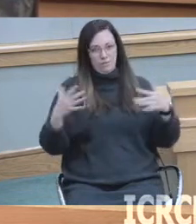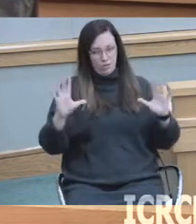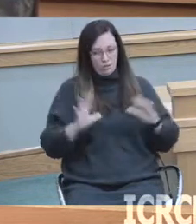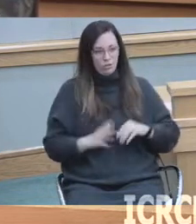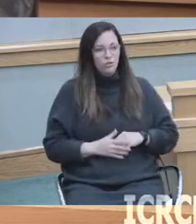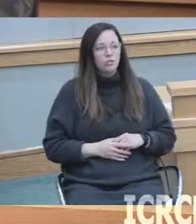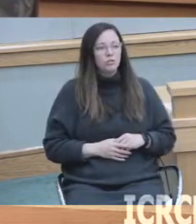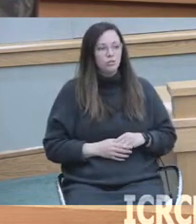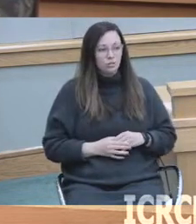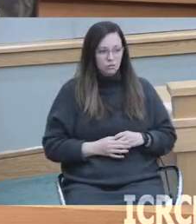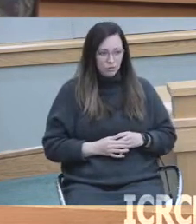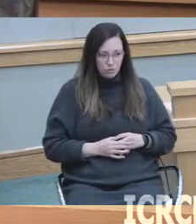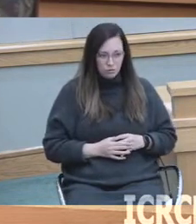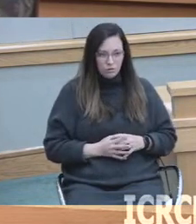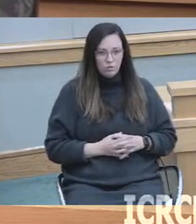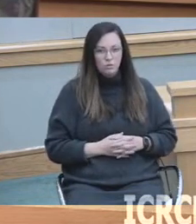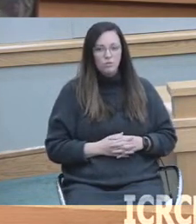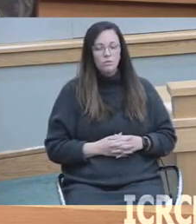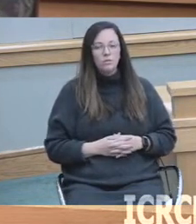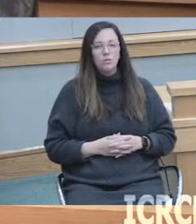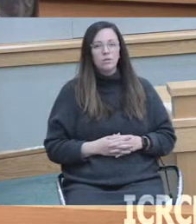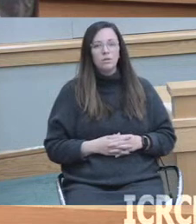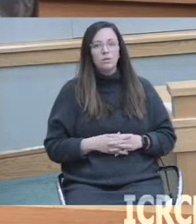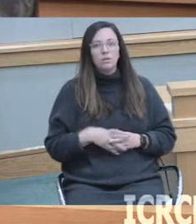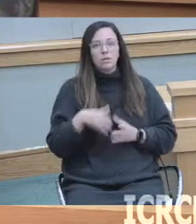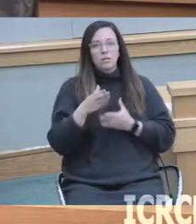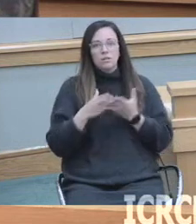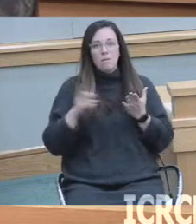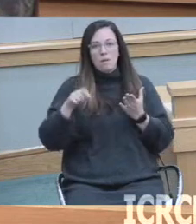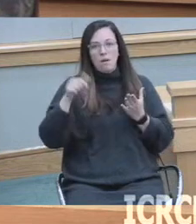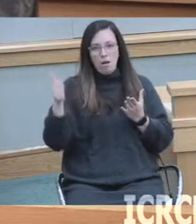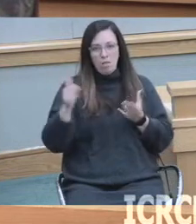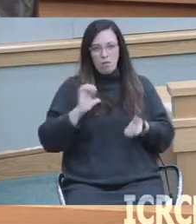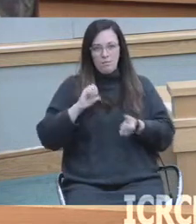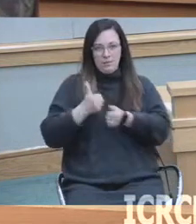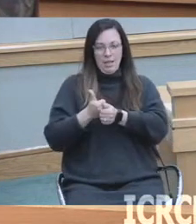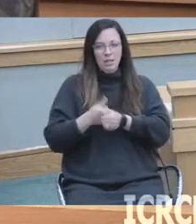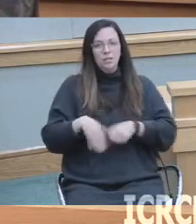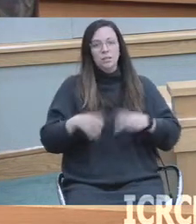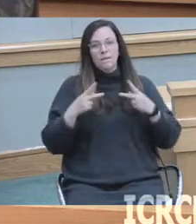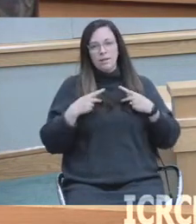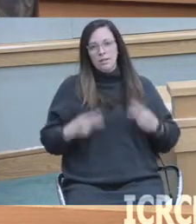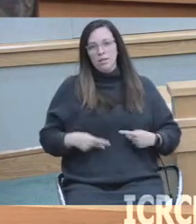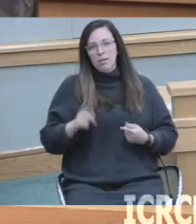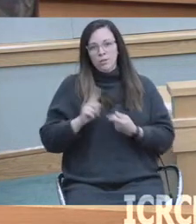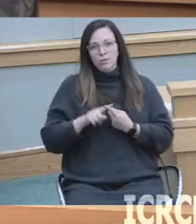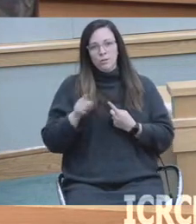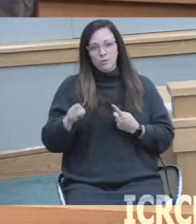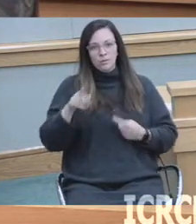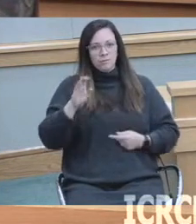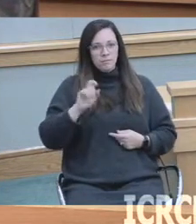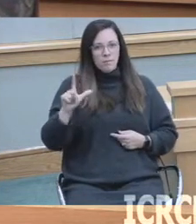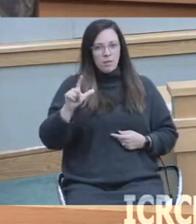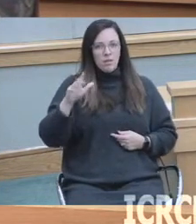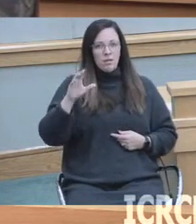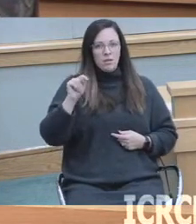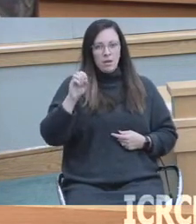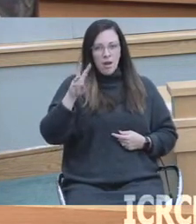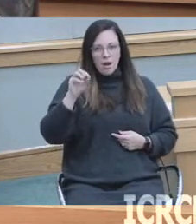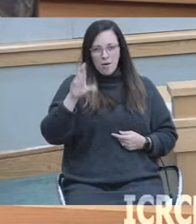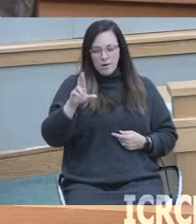okay. And some other updates physically to the Bell Tower, new retaining